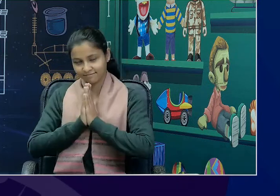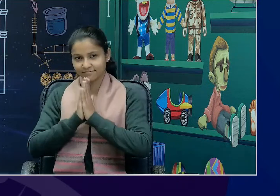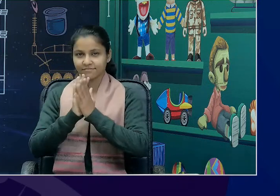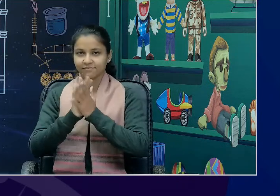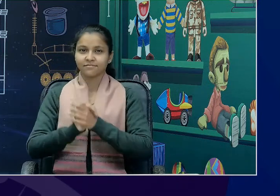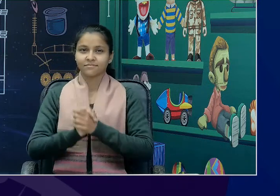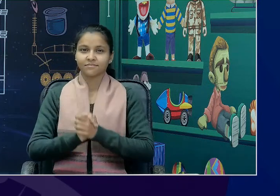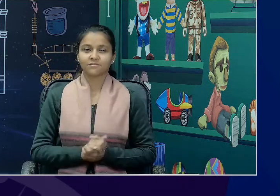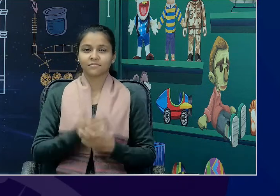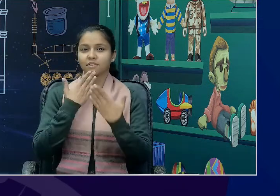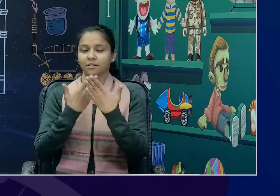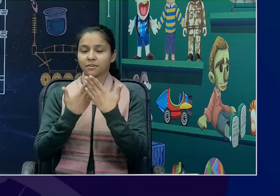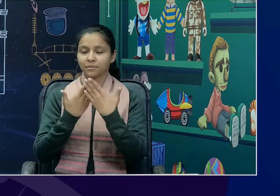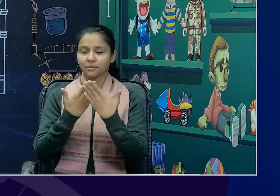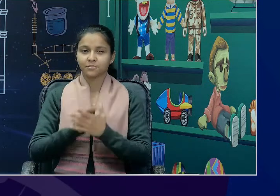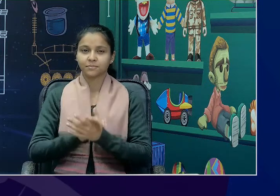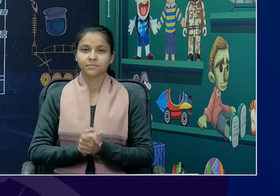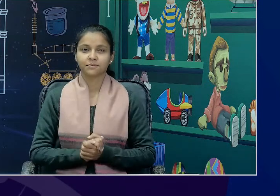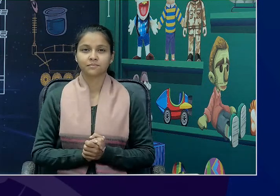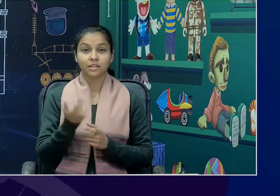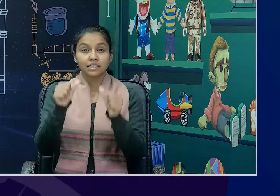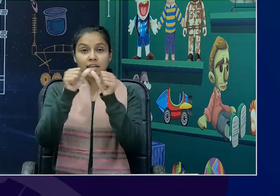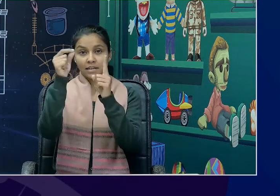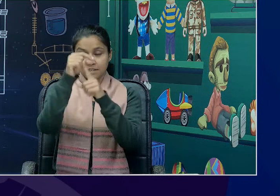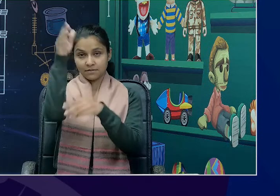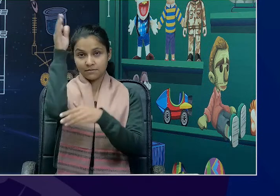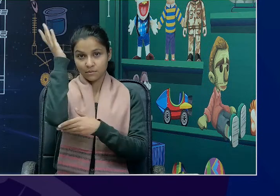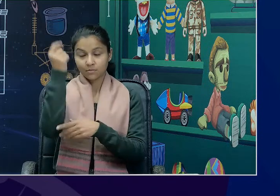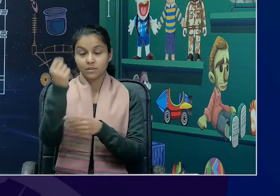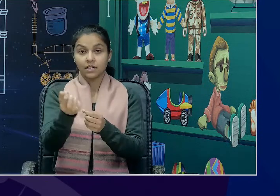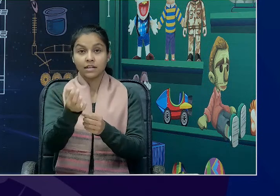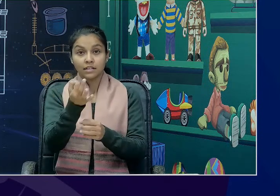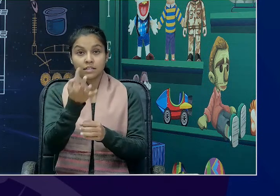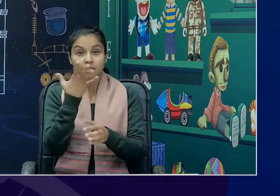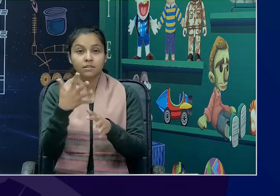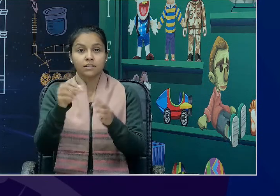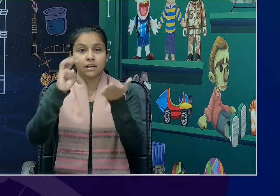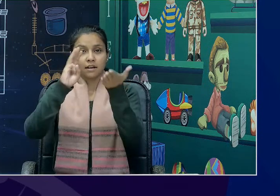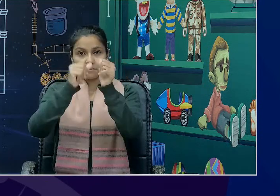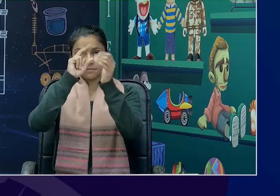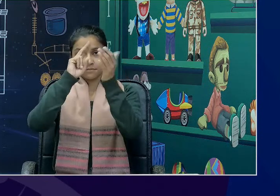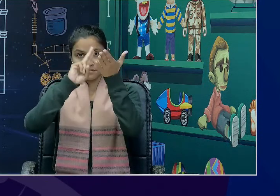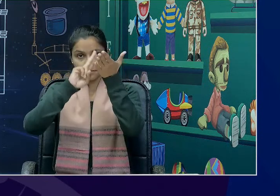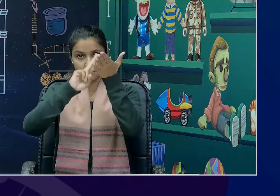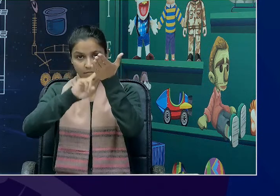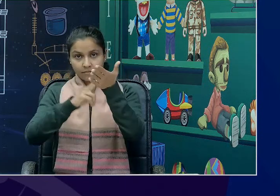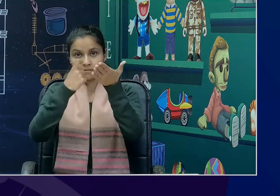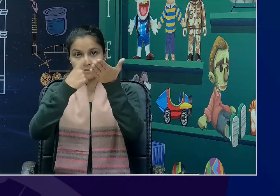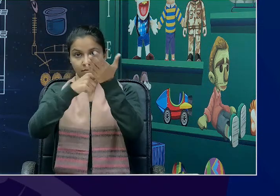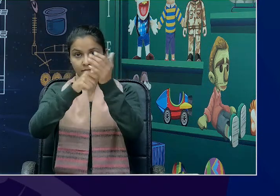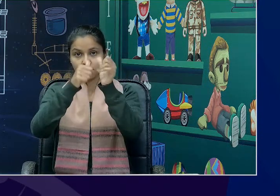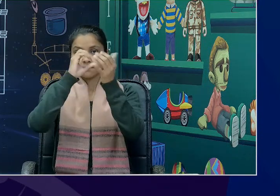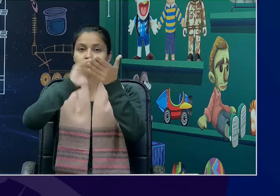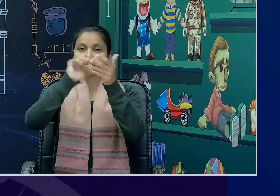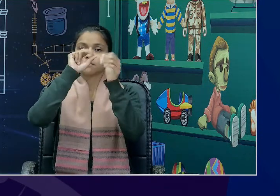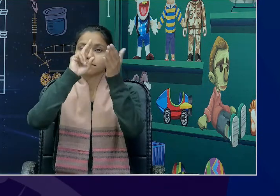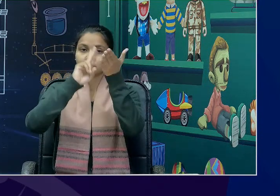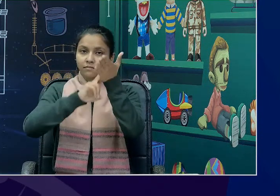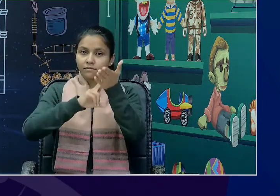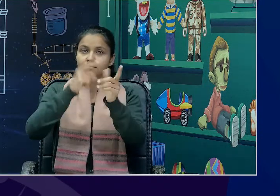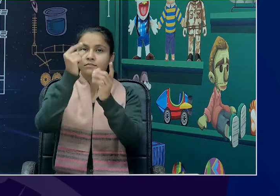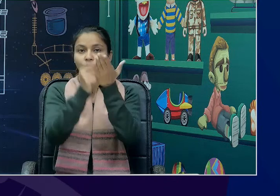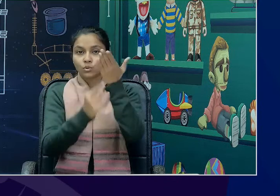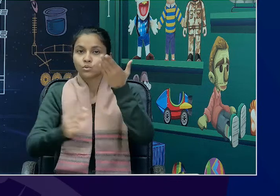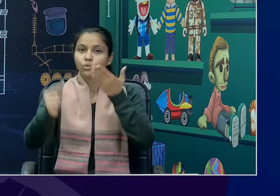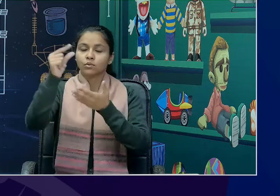ma'am. Sir is Assistant Professor, Special Education, Manav Rachna University. So, sir will tell you about this